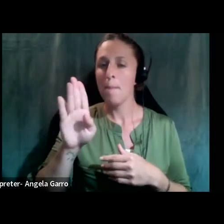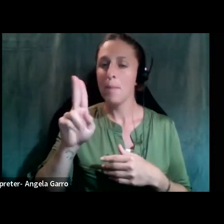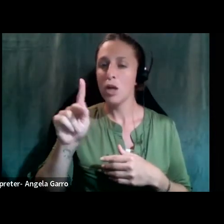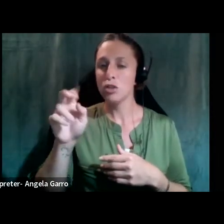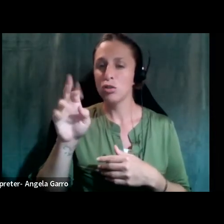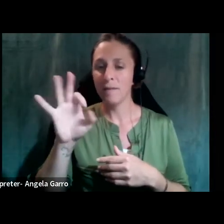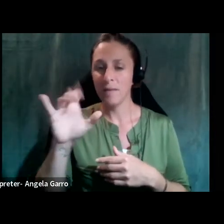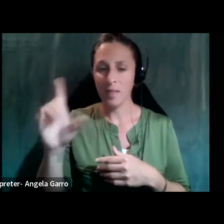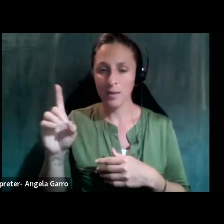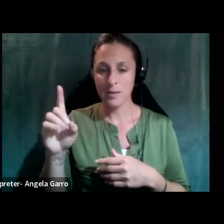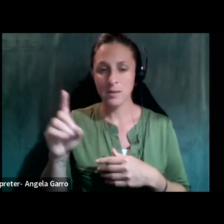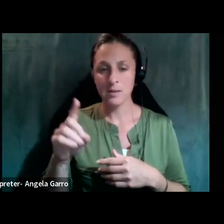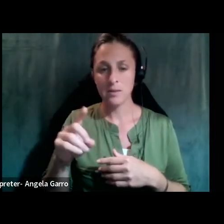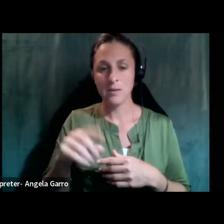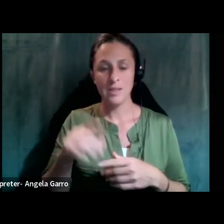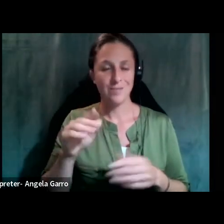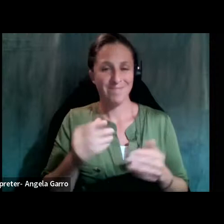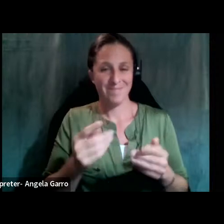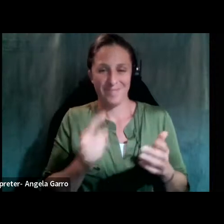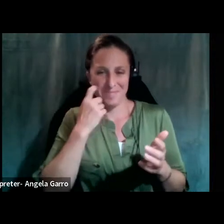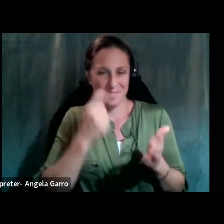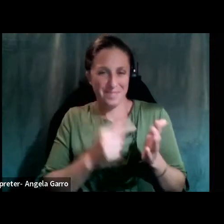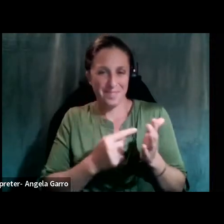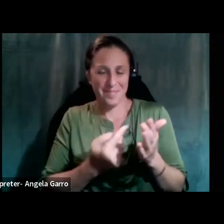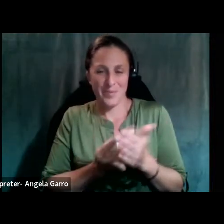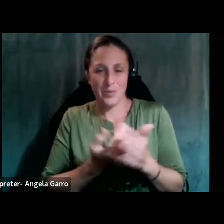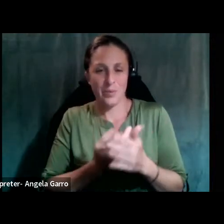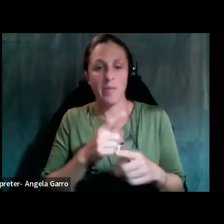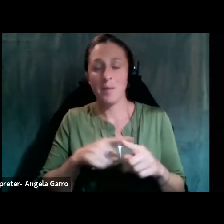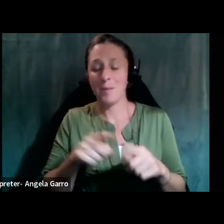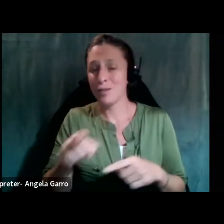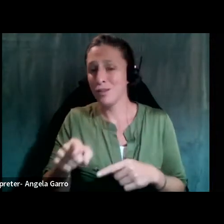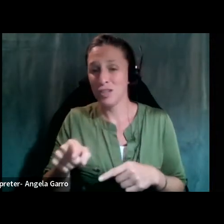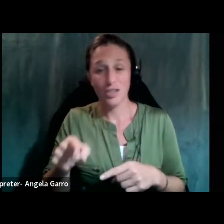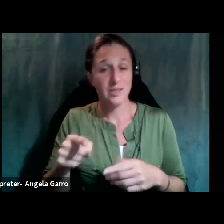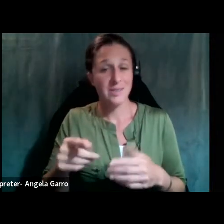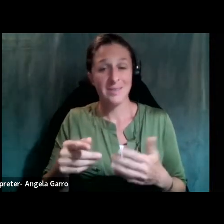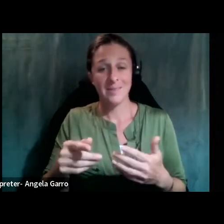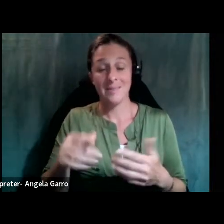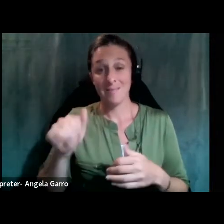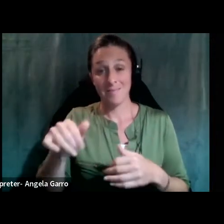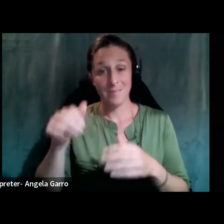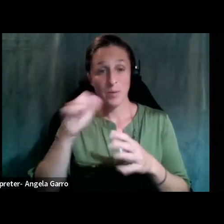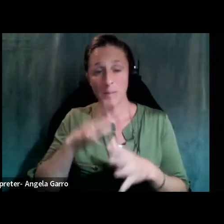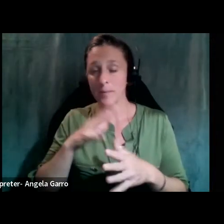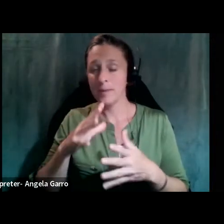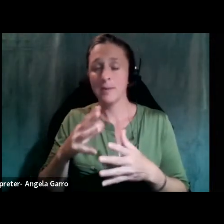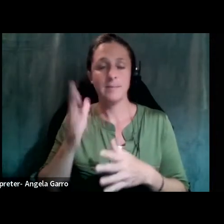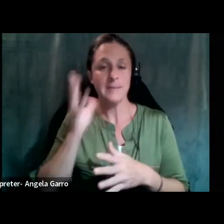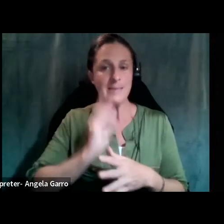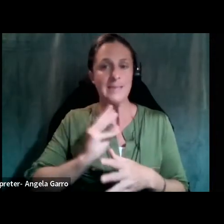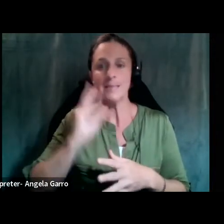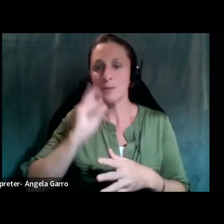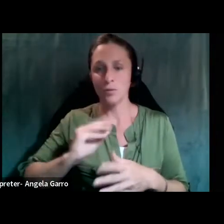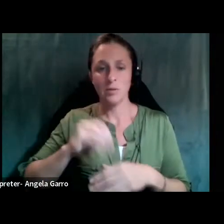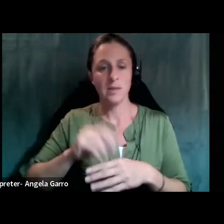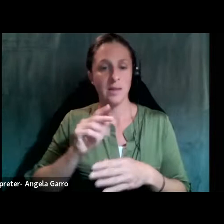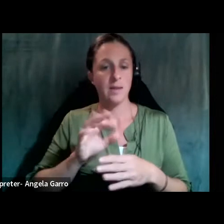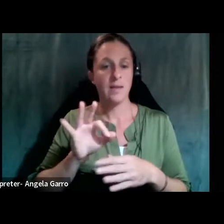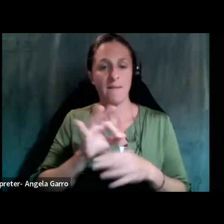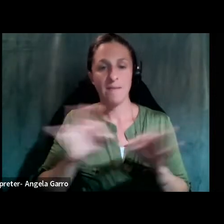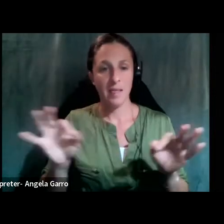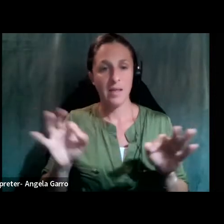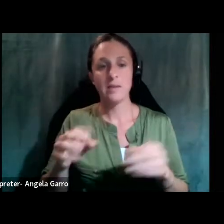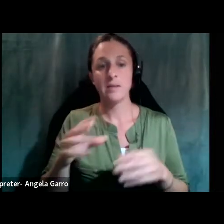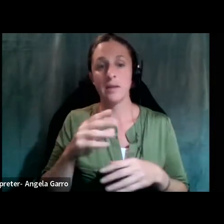I will say that she's highly considered an expert in the field, and the comments from the teachers, there's just a couple that are working there have been